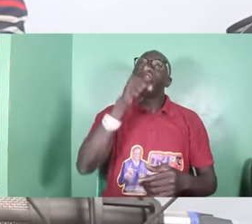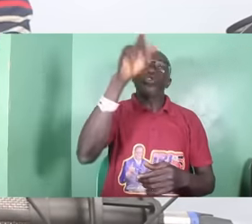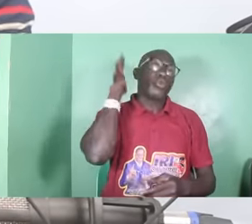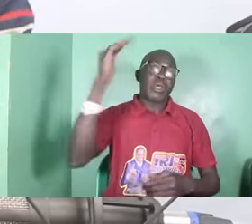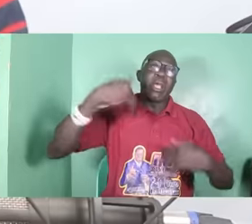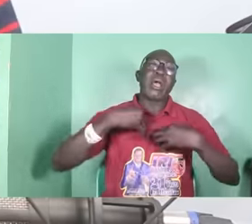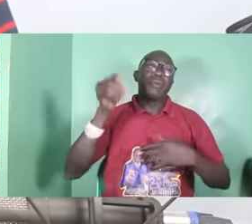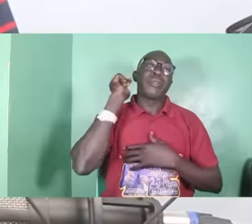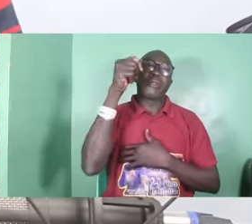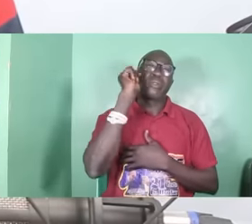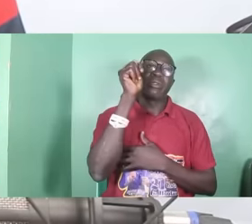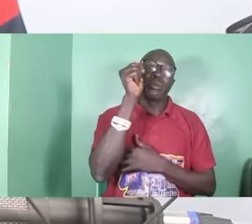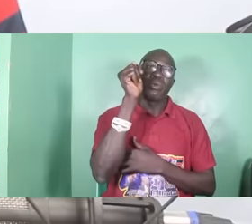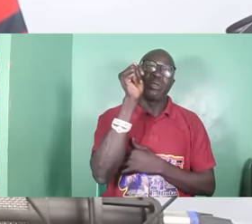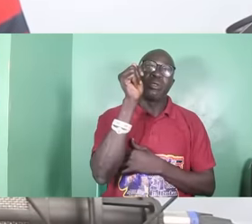I'll try to come out for my testimony.